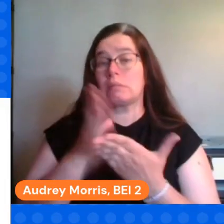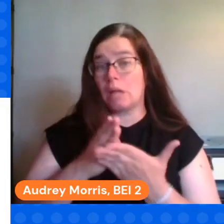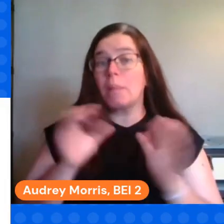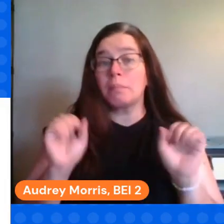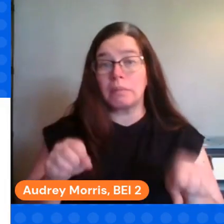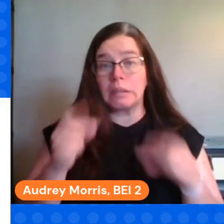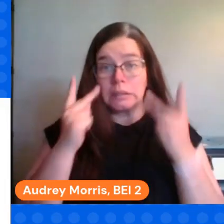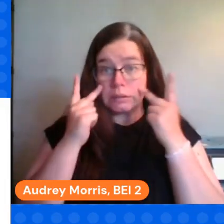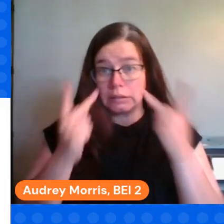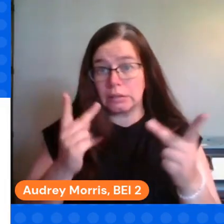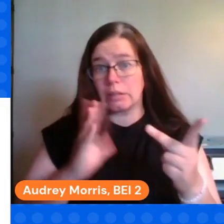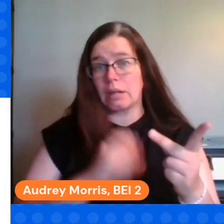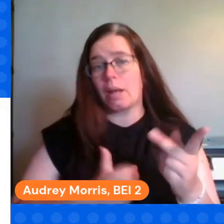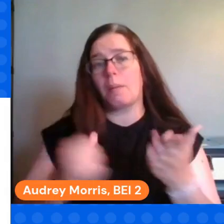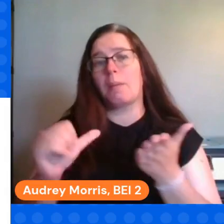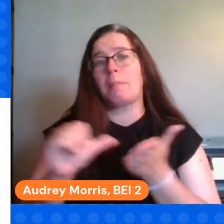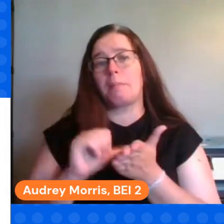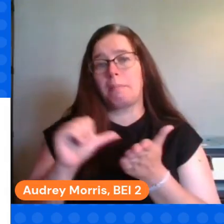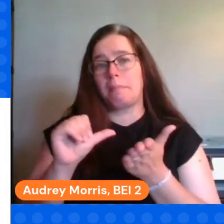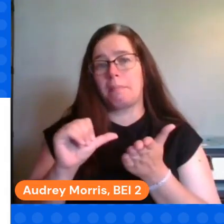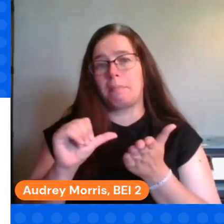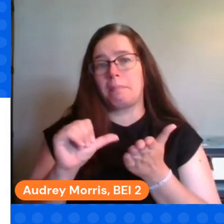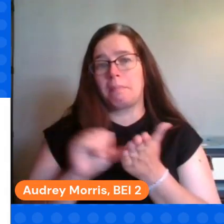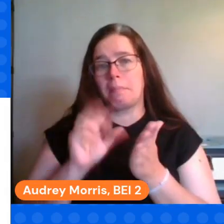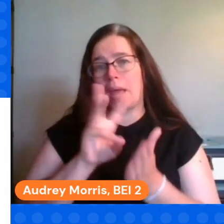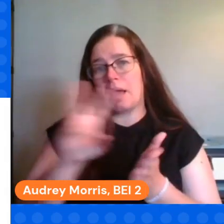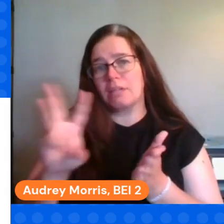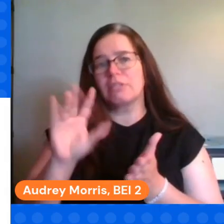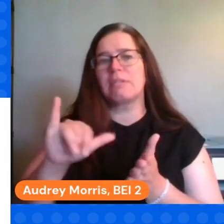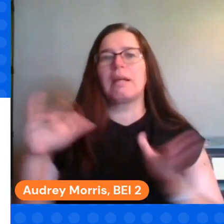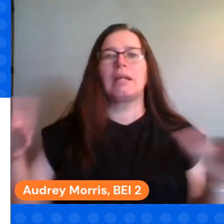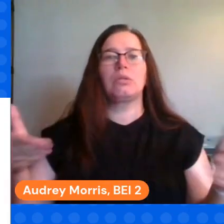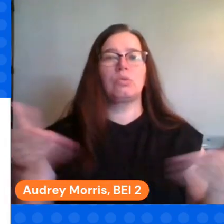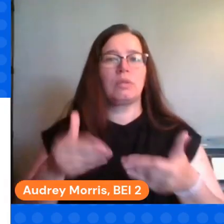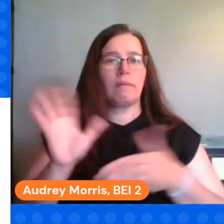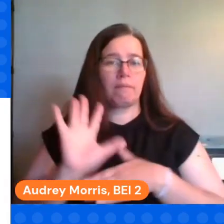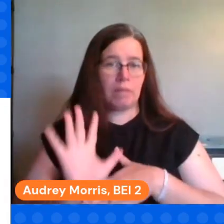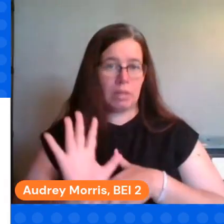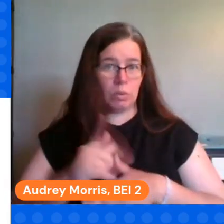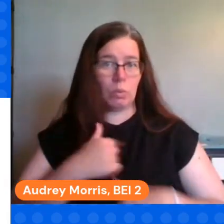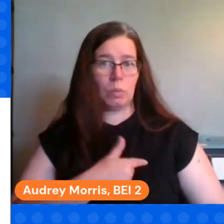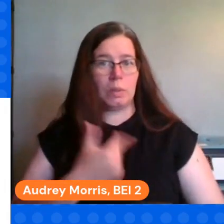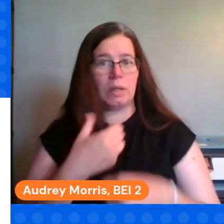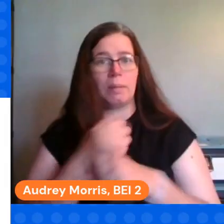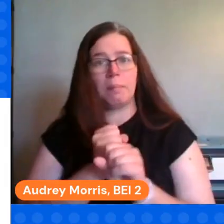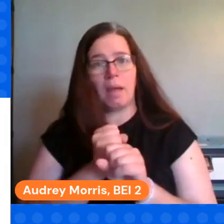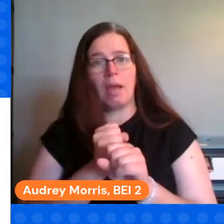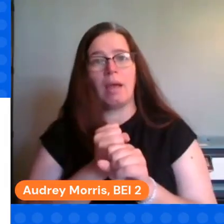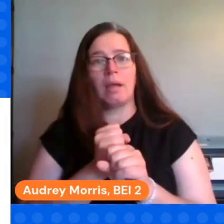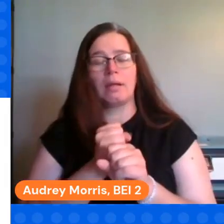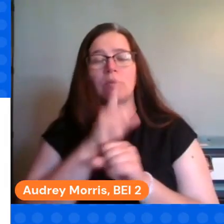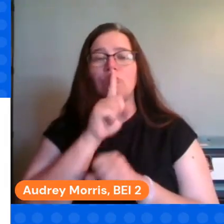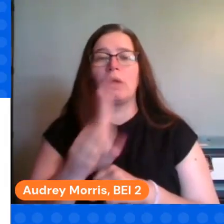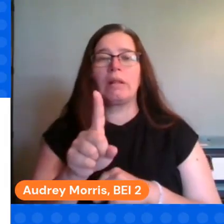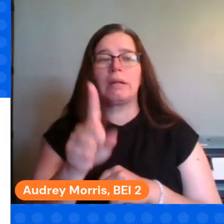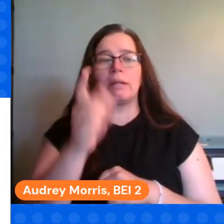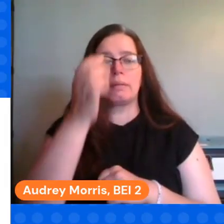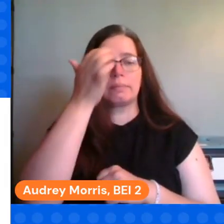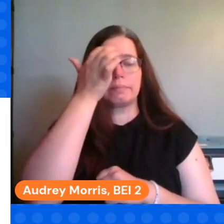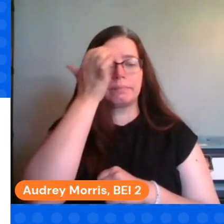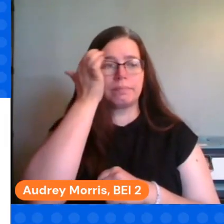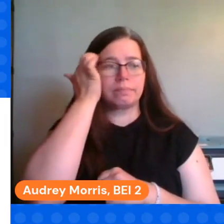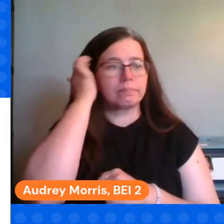page, in Nat Geo's page, that is like this introduction video where we create quickly, a very